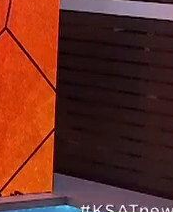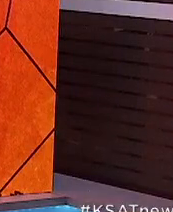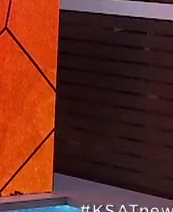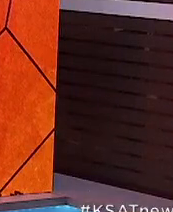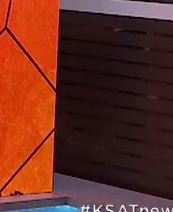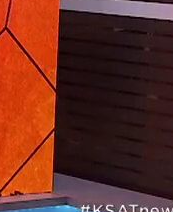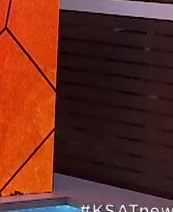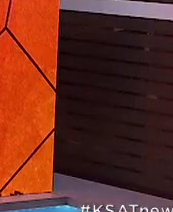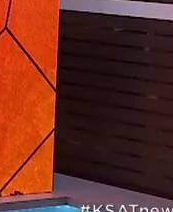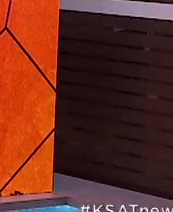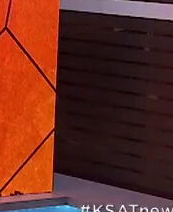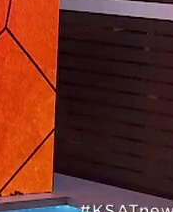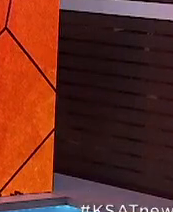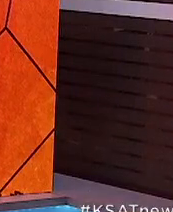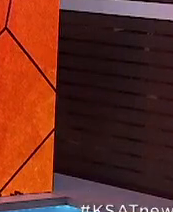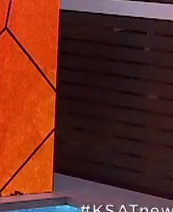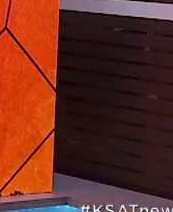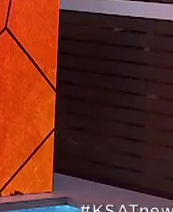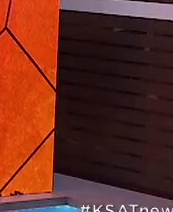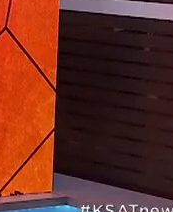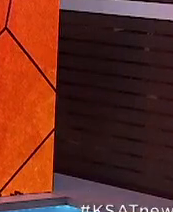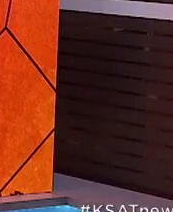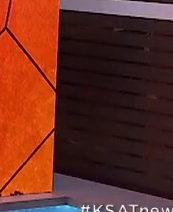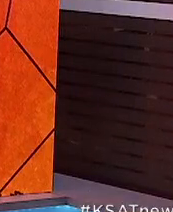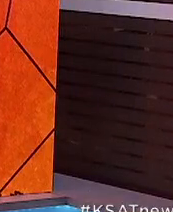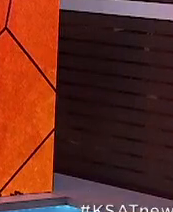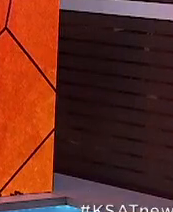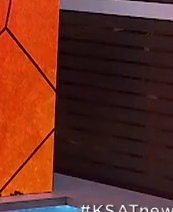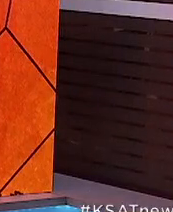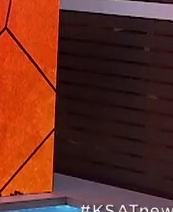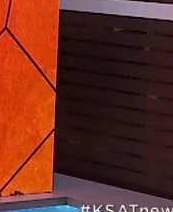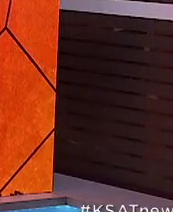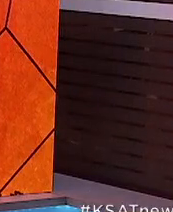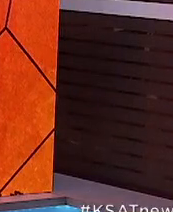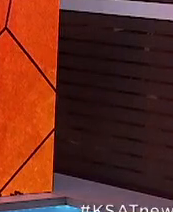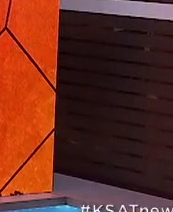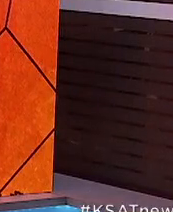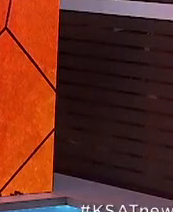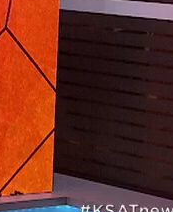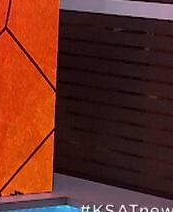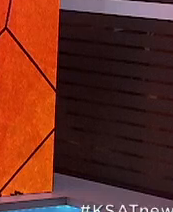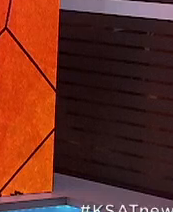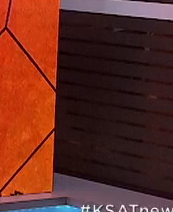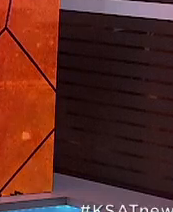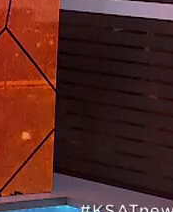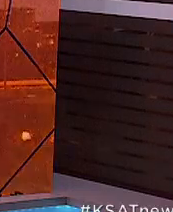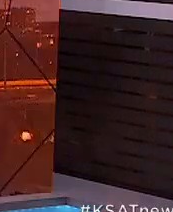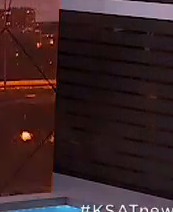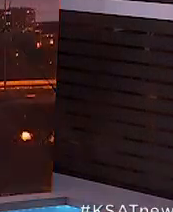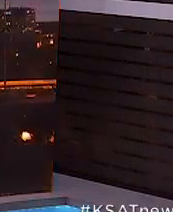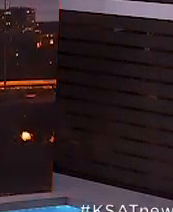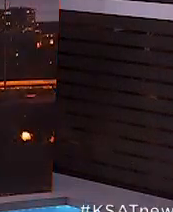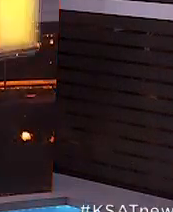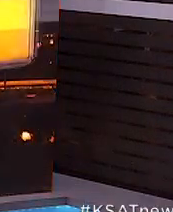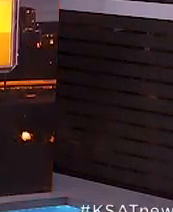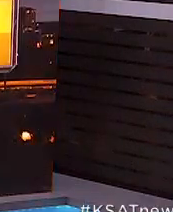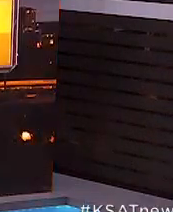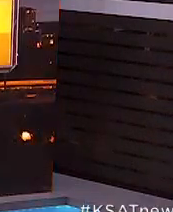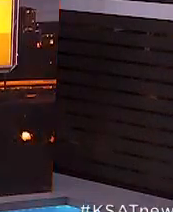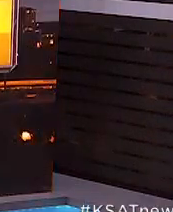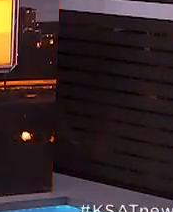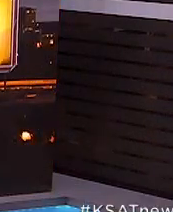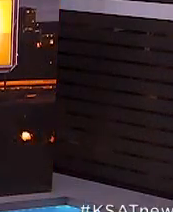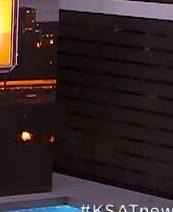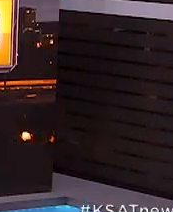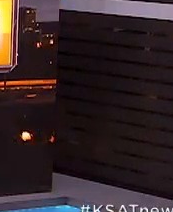end. 94 in Helotes, we're 92 in New Braunfels, 90 in Comfort, 87 in Canyon Lake, 92 in Floresville. Other than a